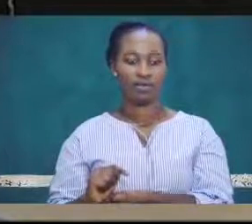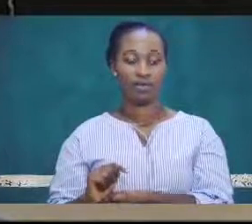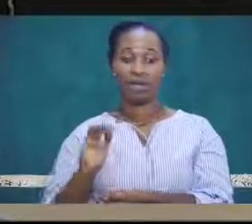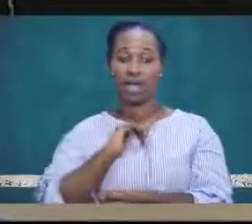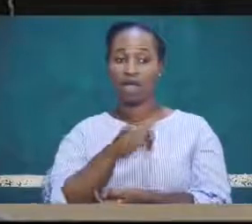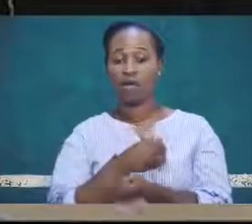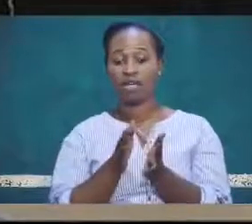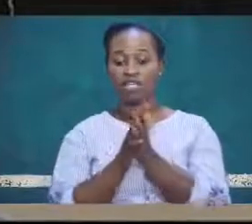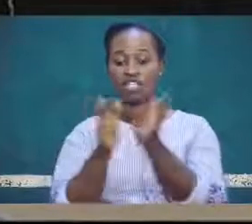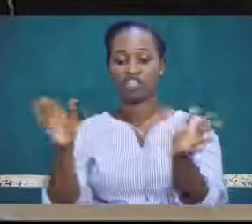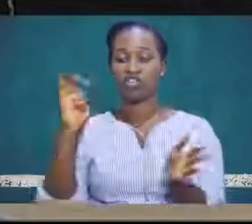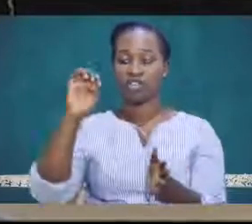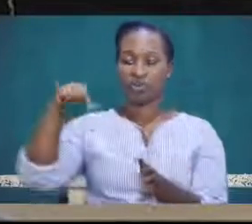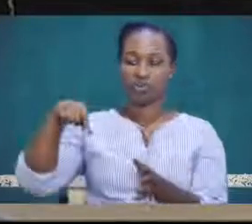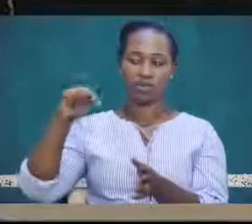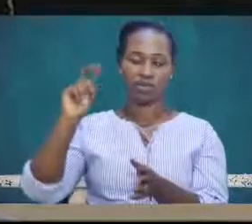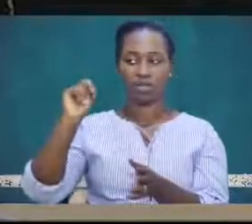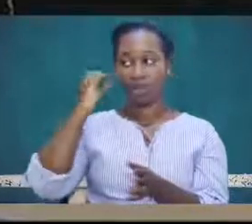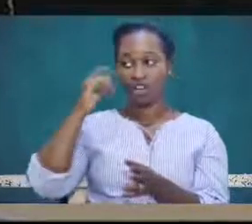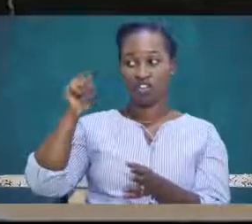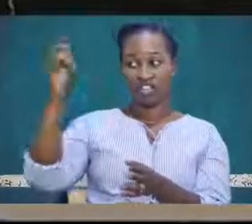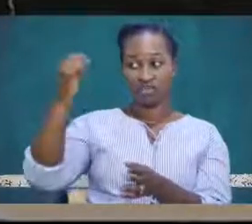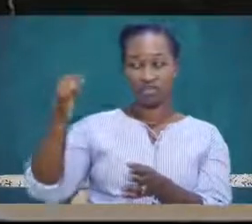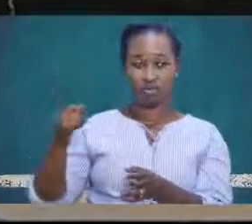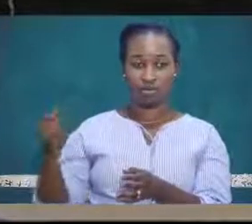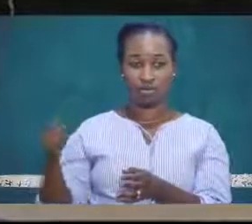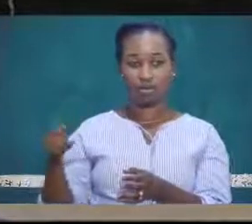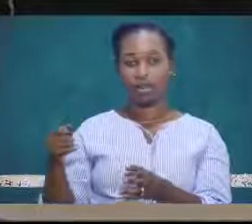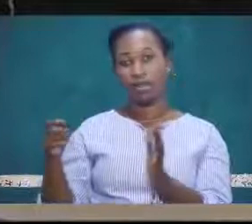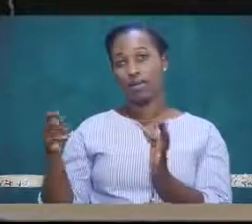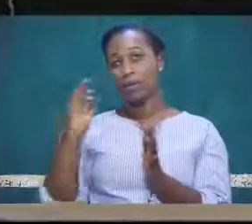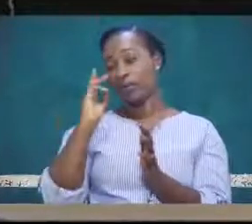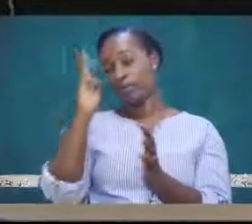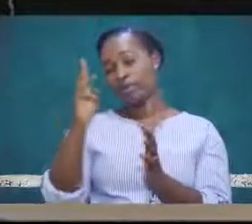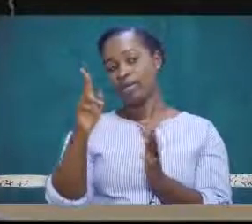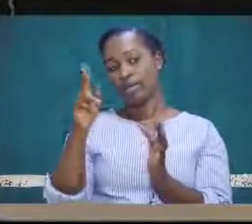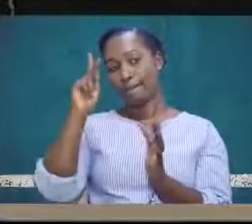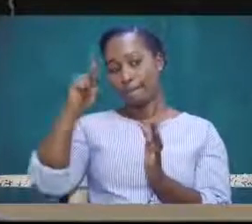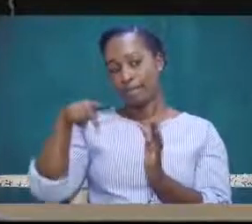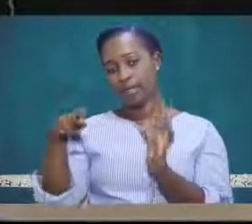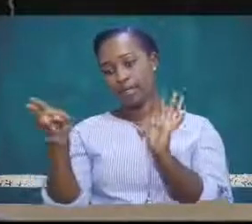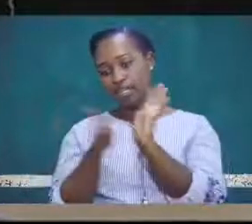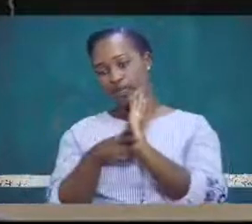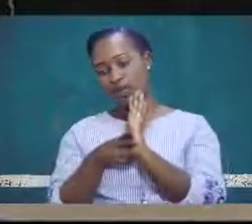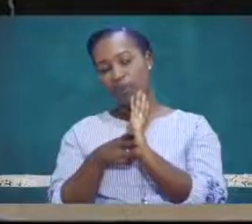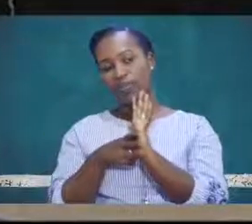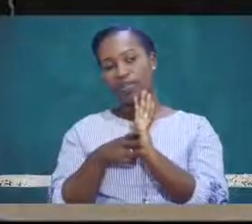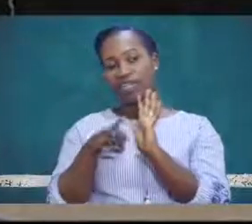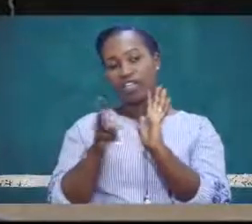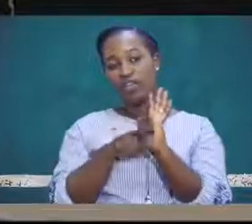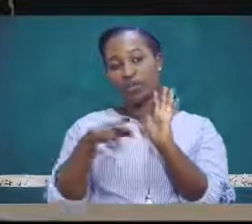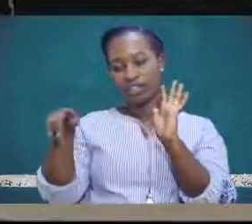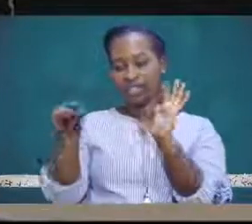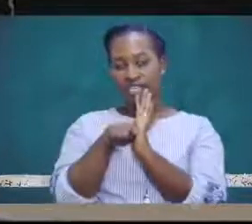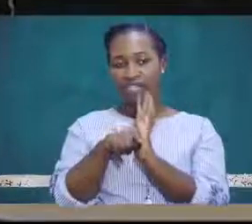general equation of this graph would be negative m quantity demanded